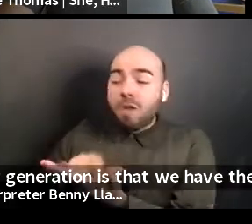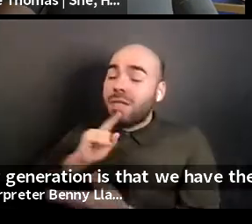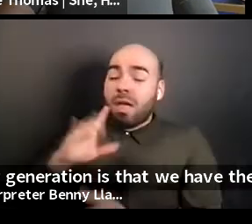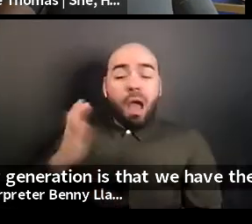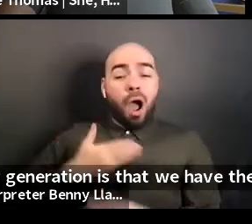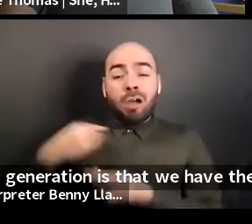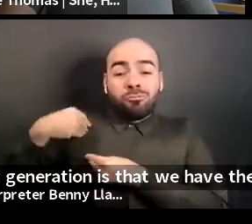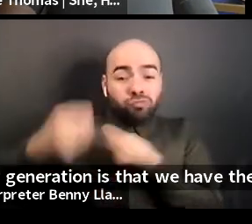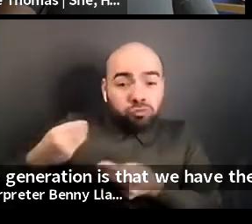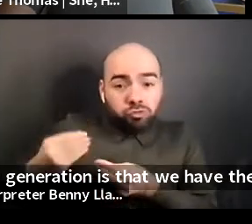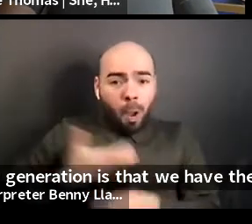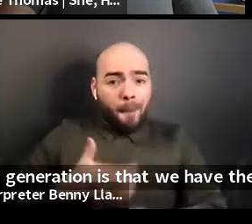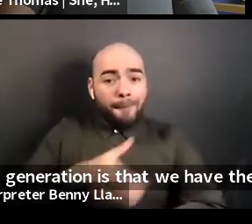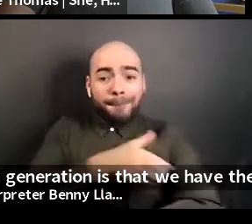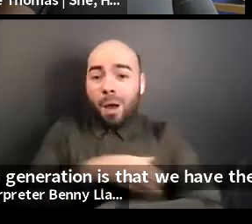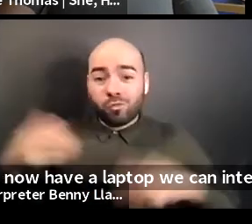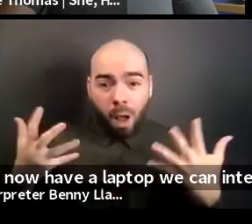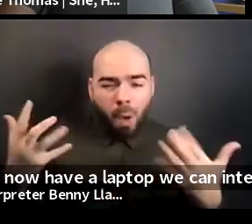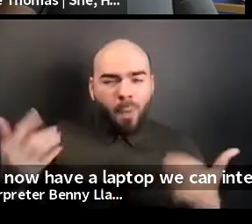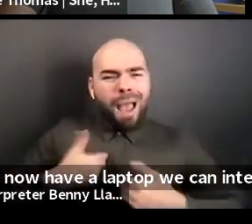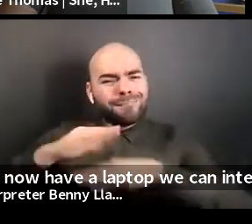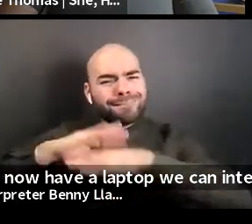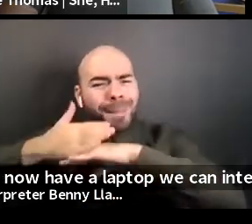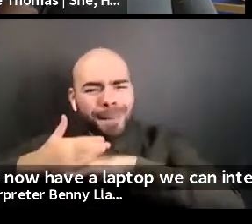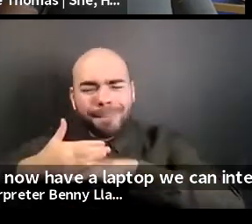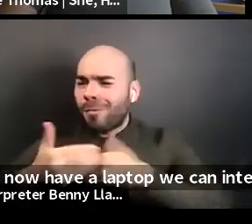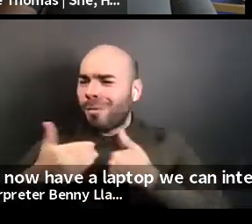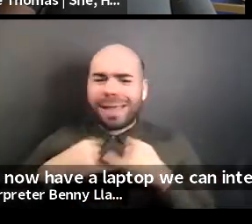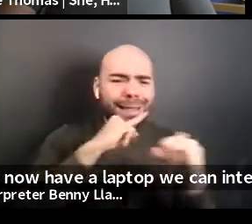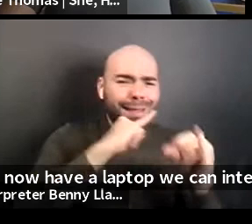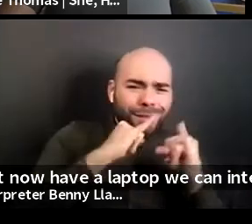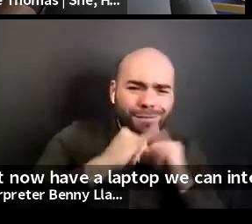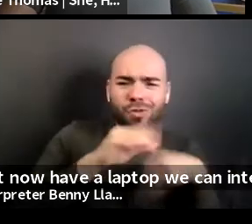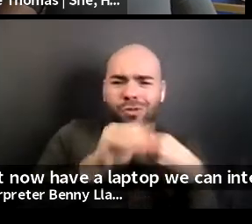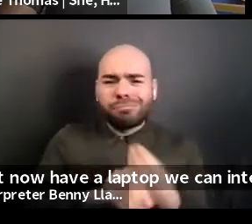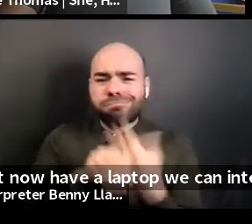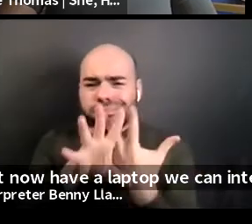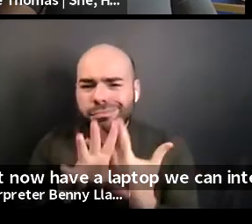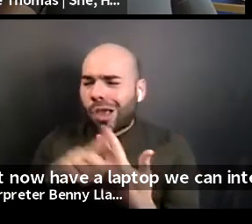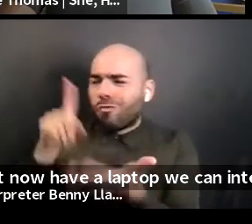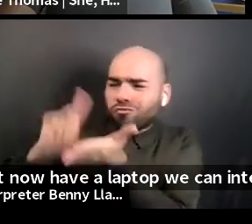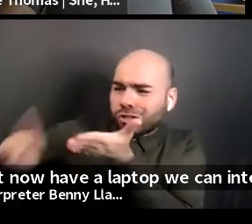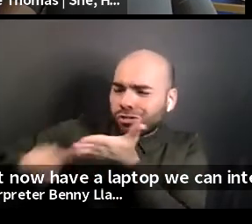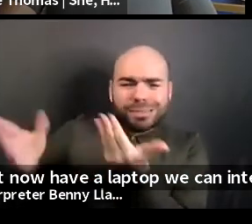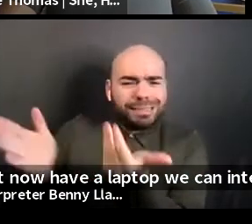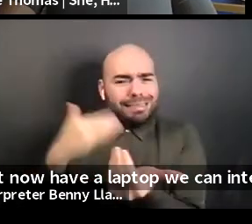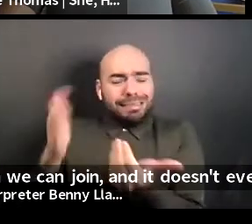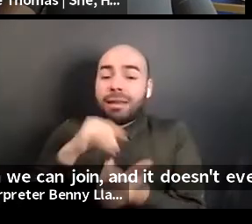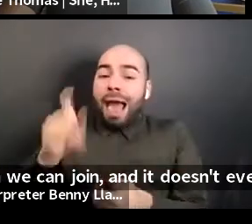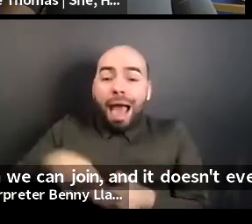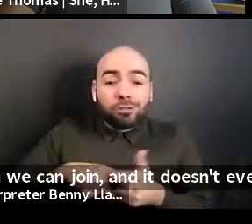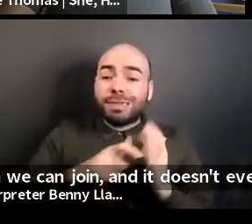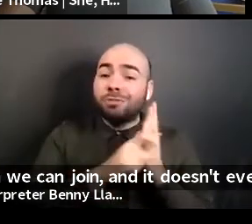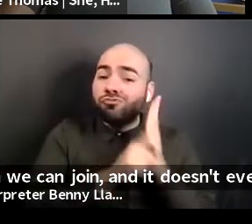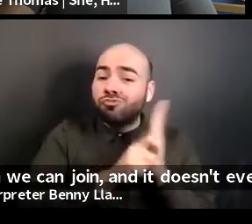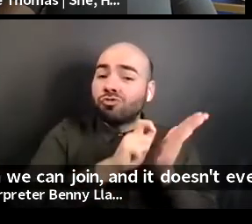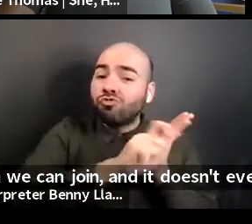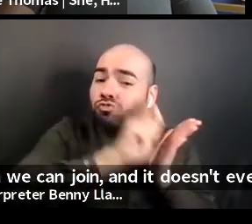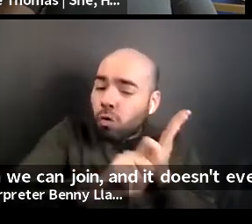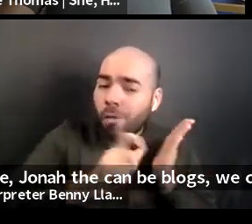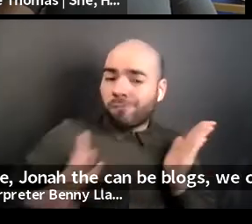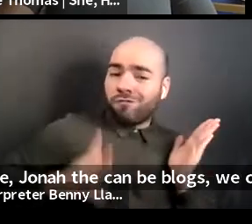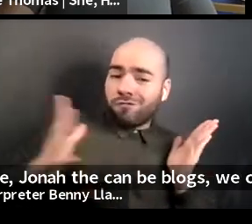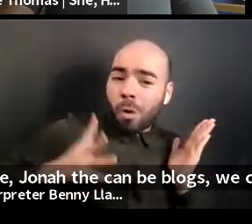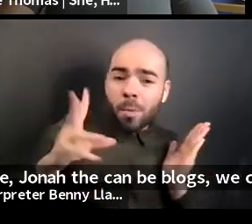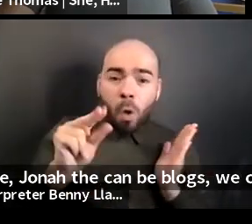have a laptop. We can interview, we can research, we can write, and it doesn't even have to be like journals. It can be blogs. It can just be ways of